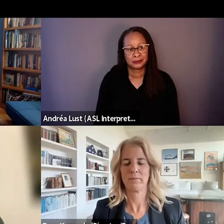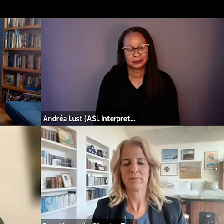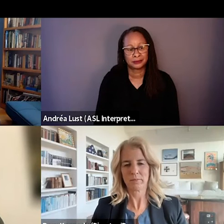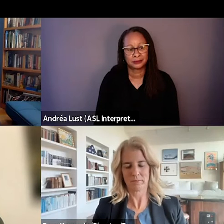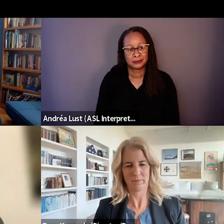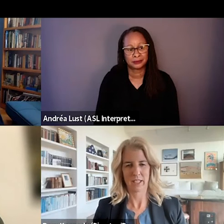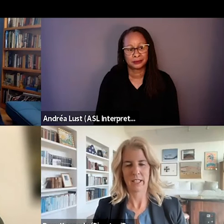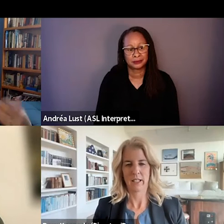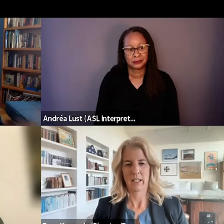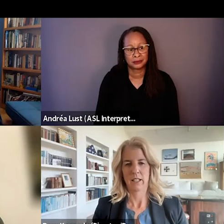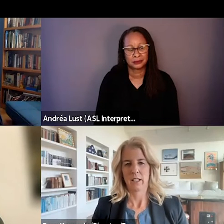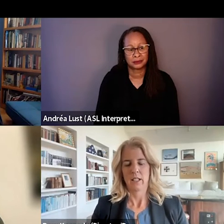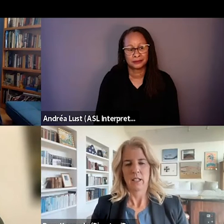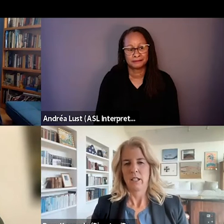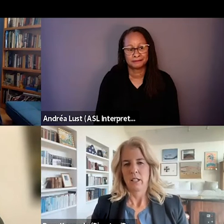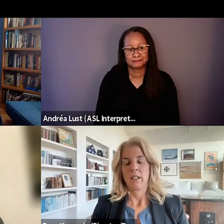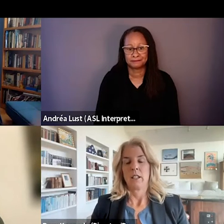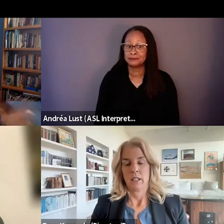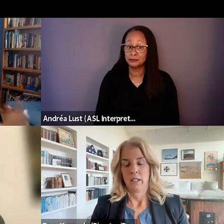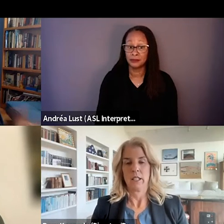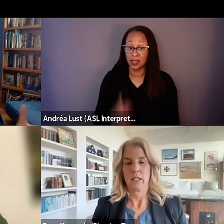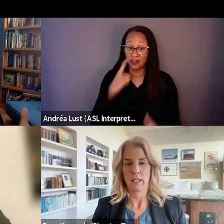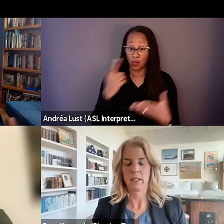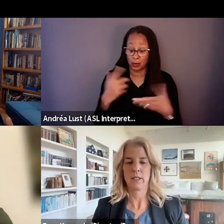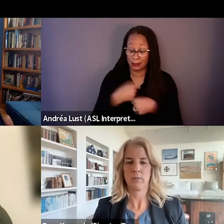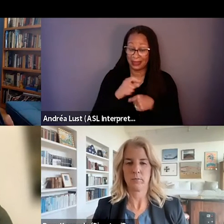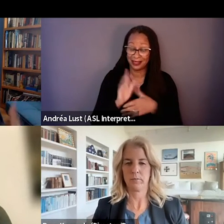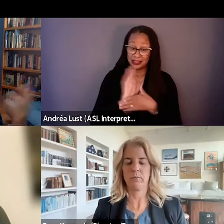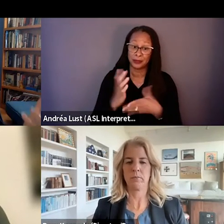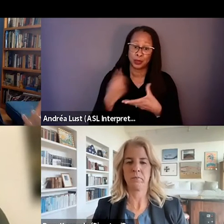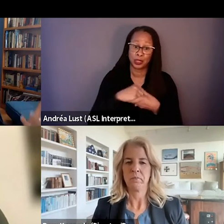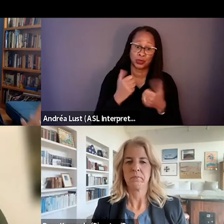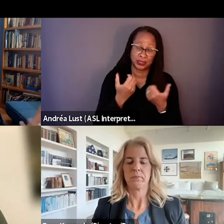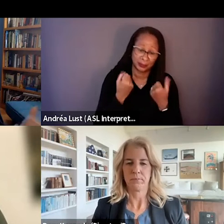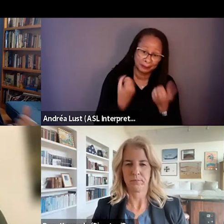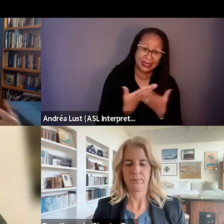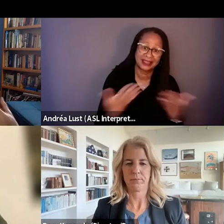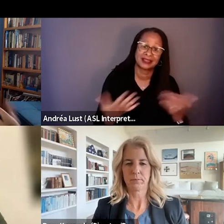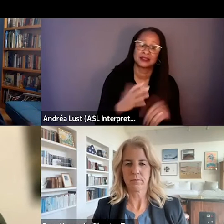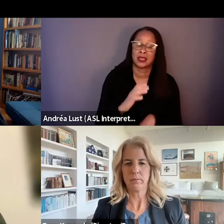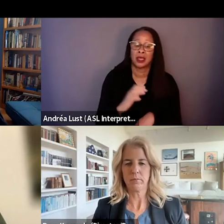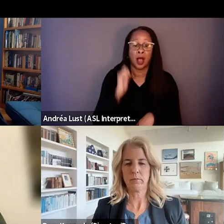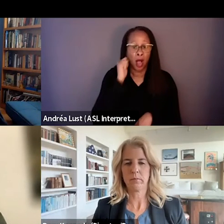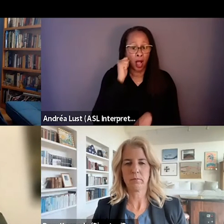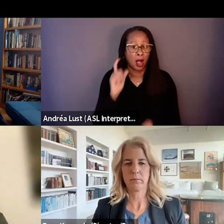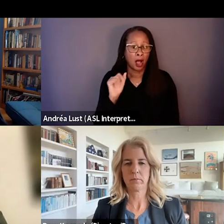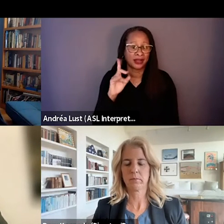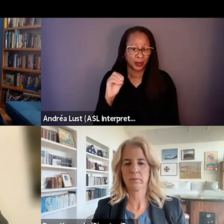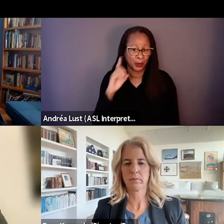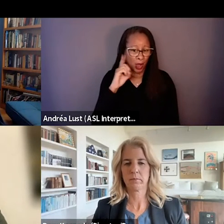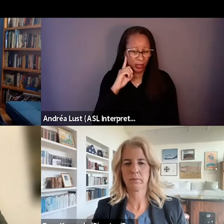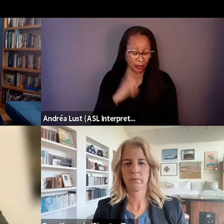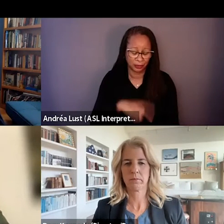So you incorporated people's cell phone footage, camera footage, and audio, which made it all the more powerful, but